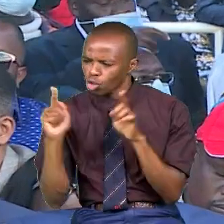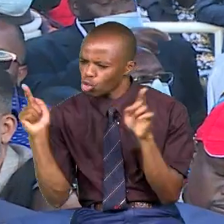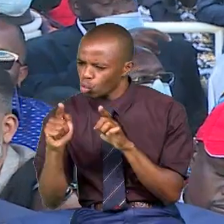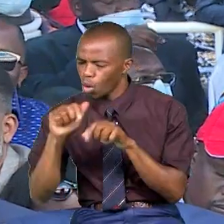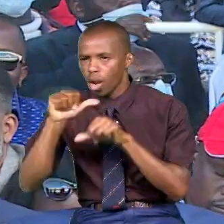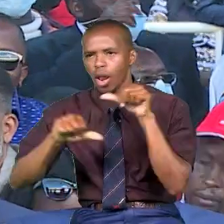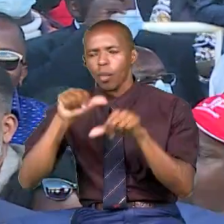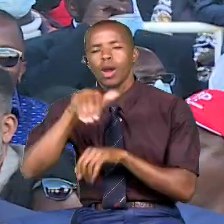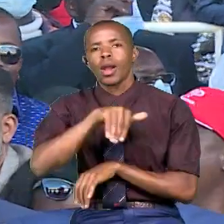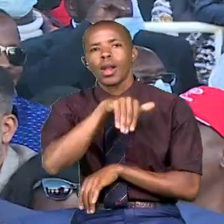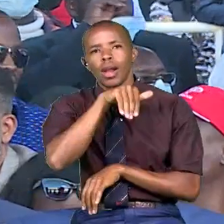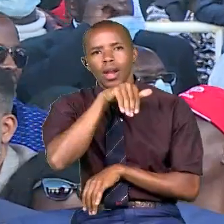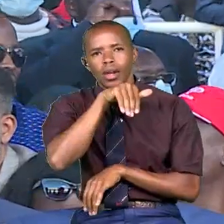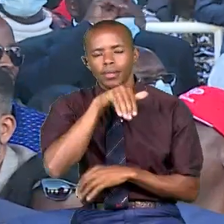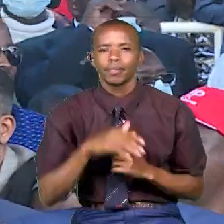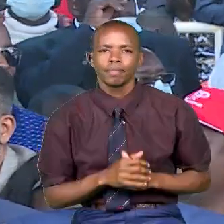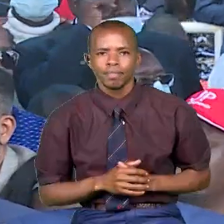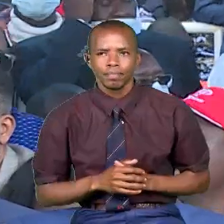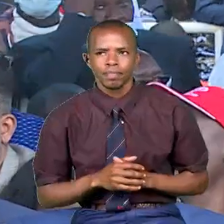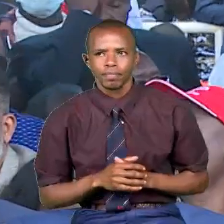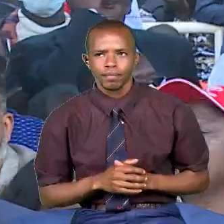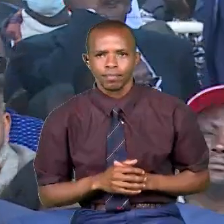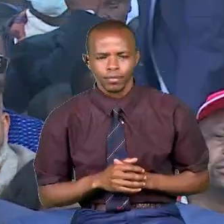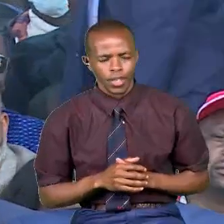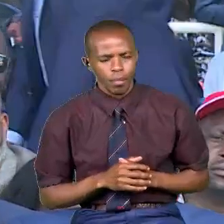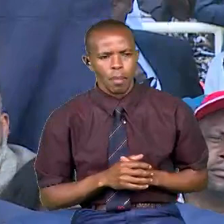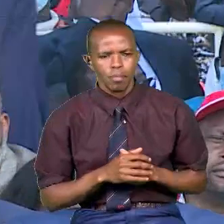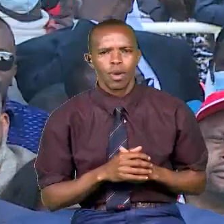Raila Abolo Odinga. As a good friend